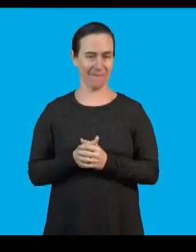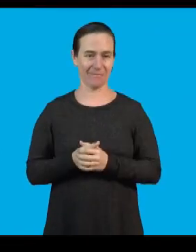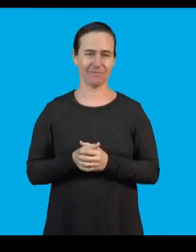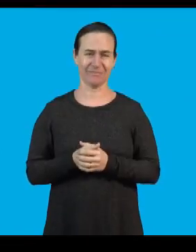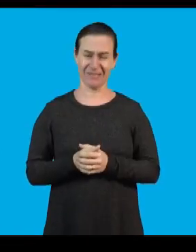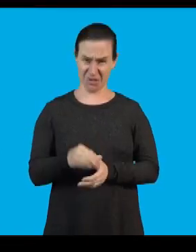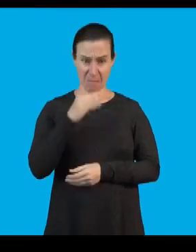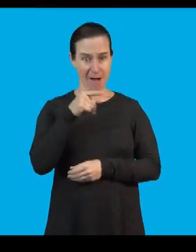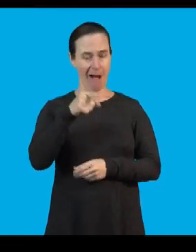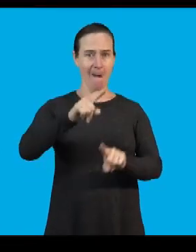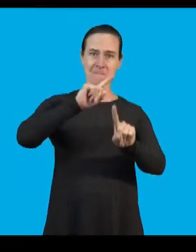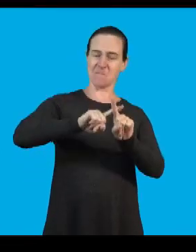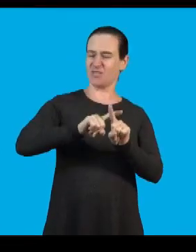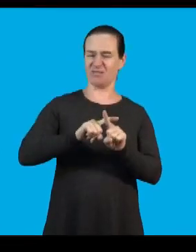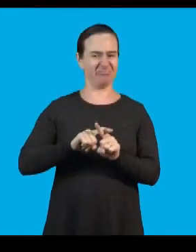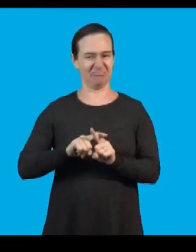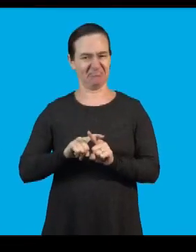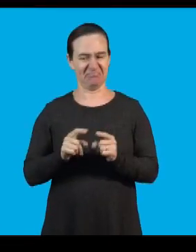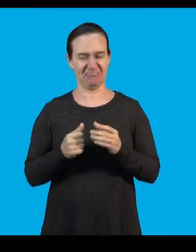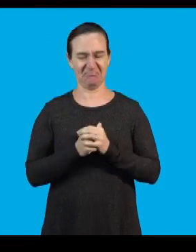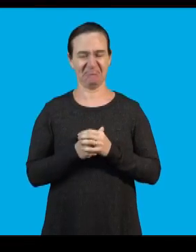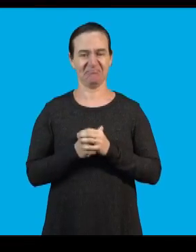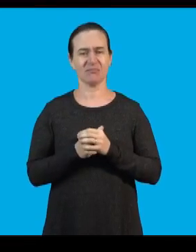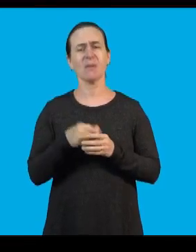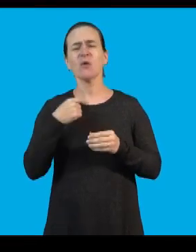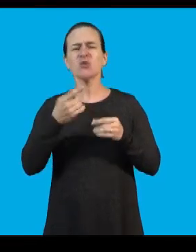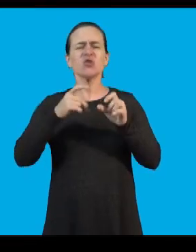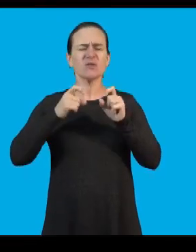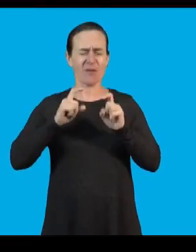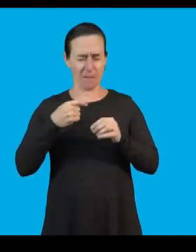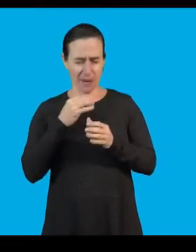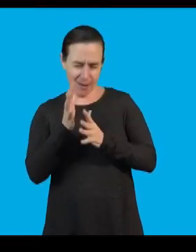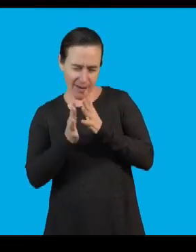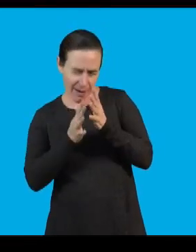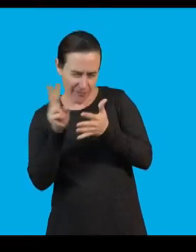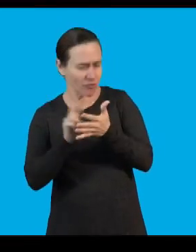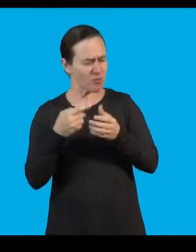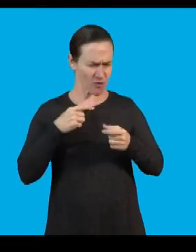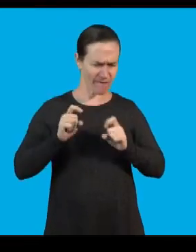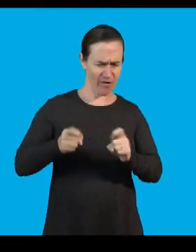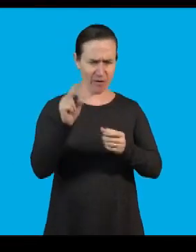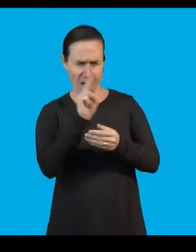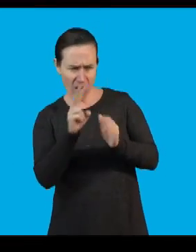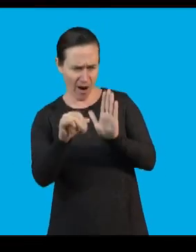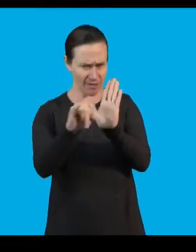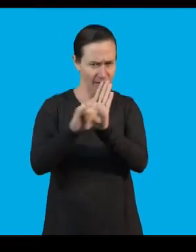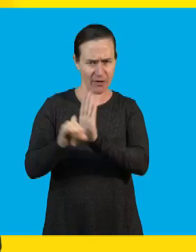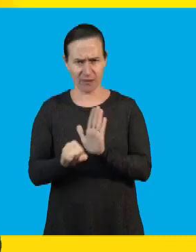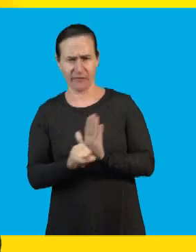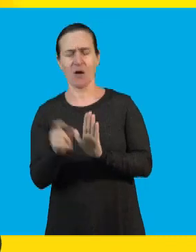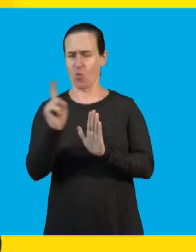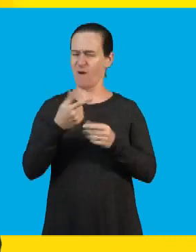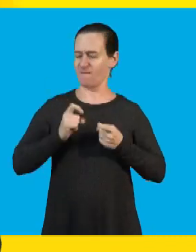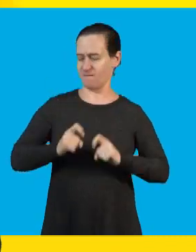Africa every year. So when we're looking at figures and we're looking at the numbers, it doesn't look very good, all right? So remember, we just